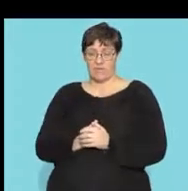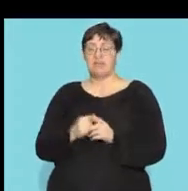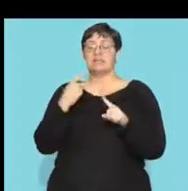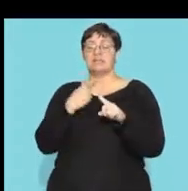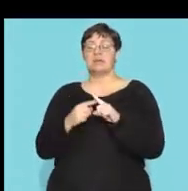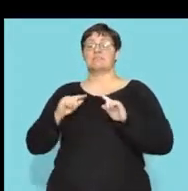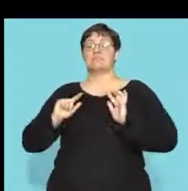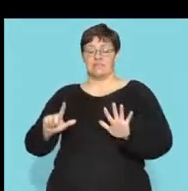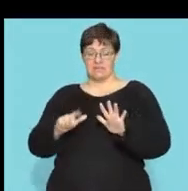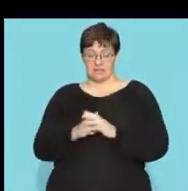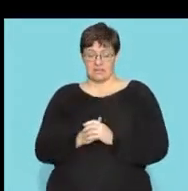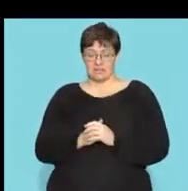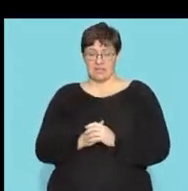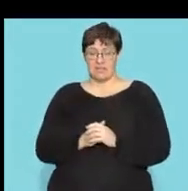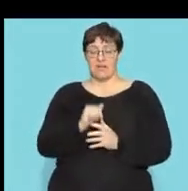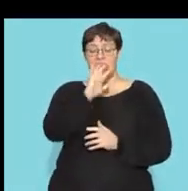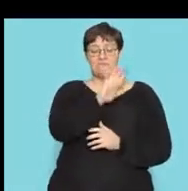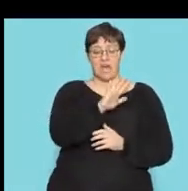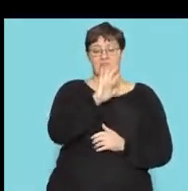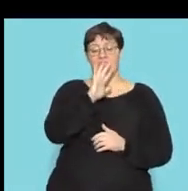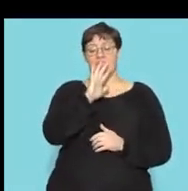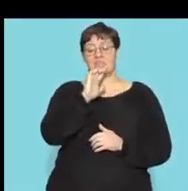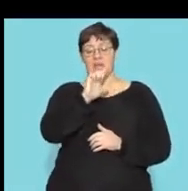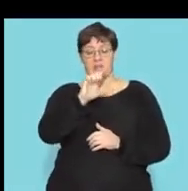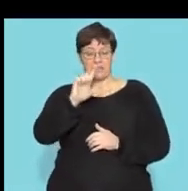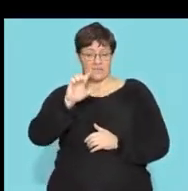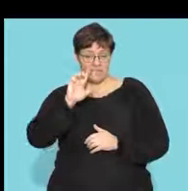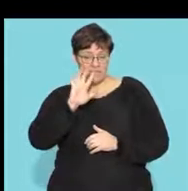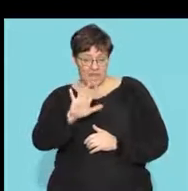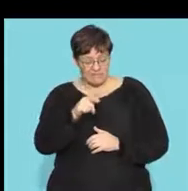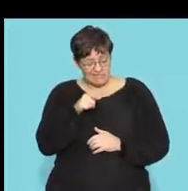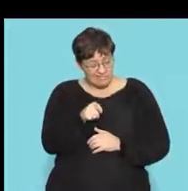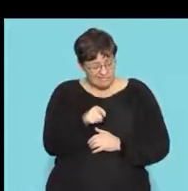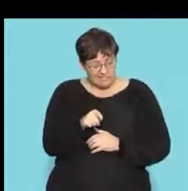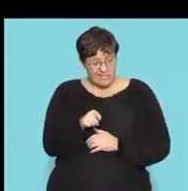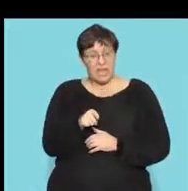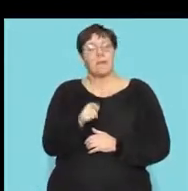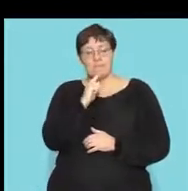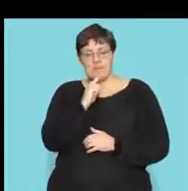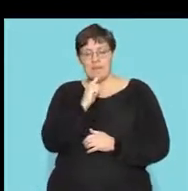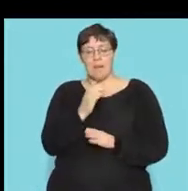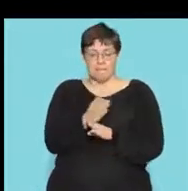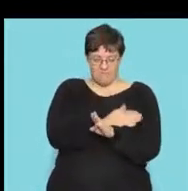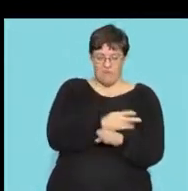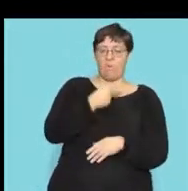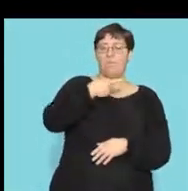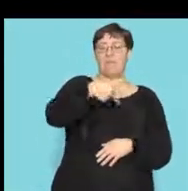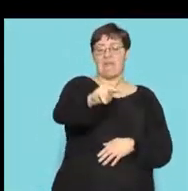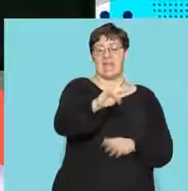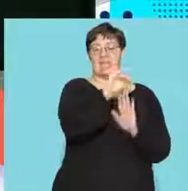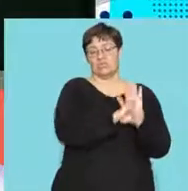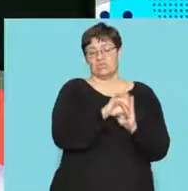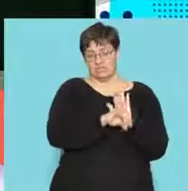7, and the 5,775 will be the amount that we've prepaid on the